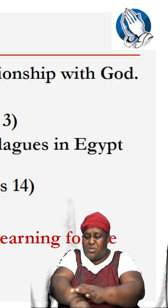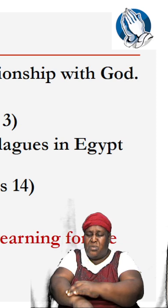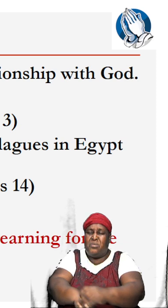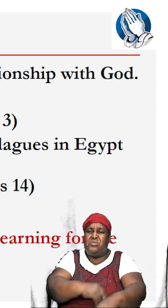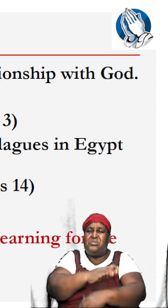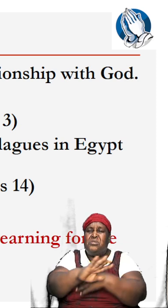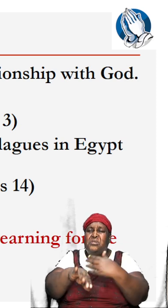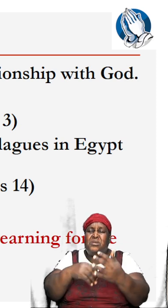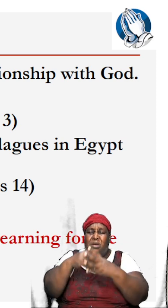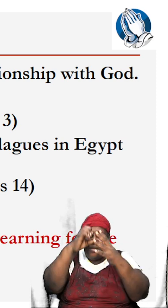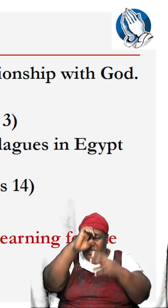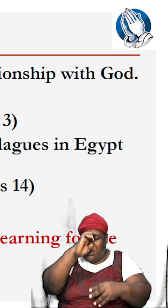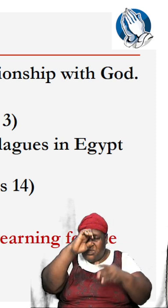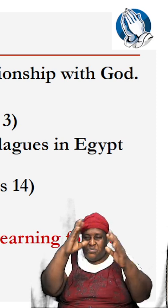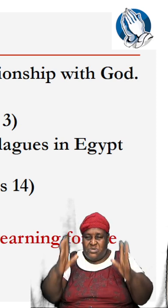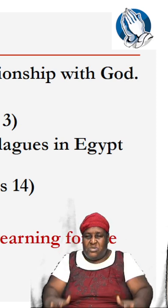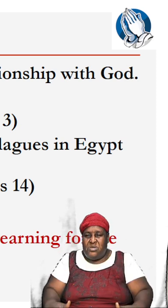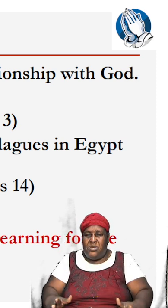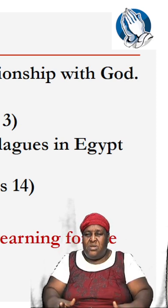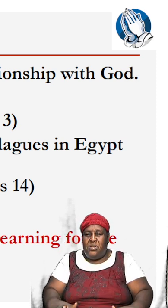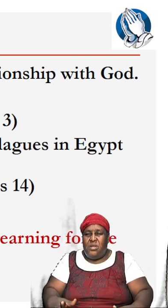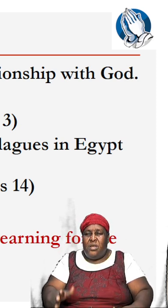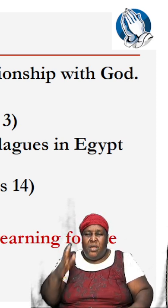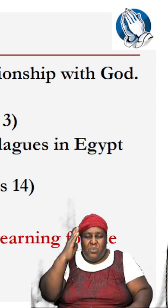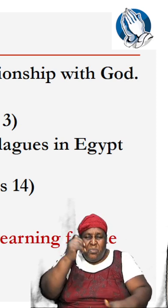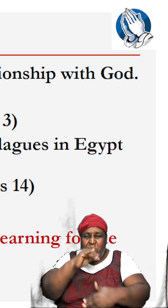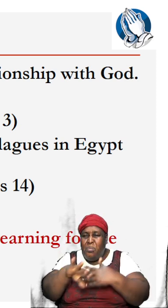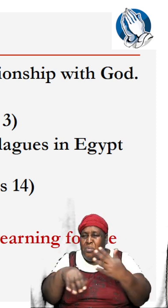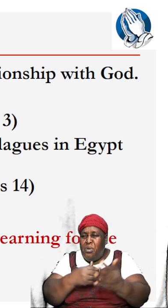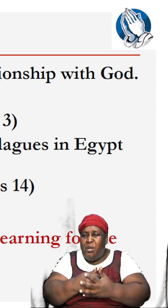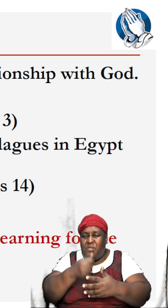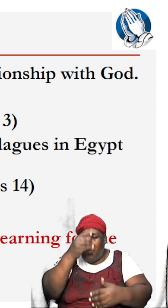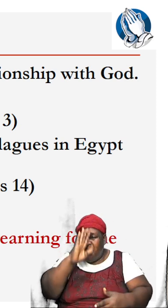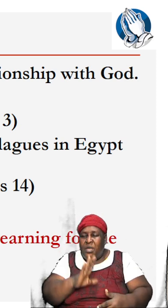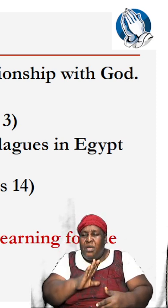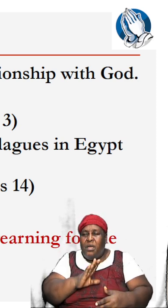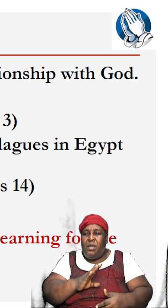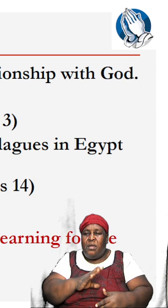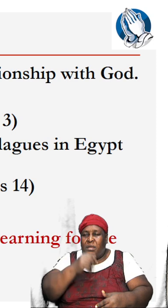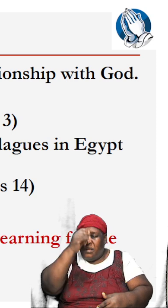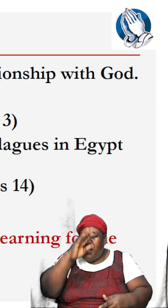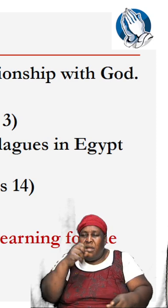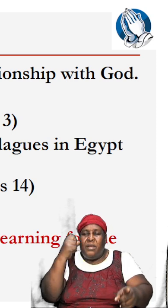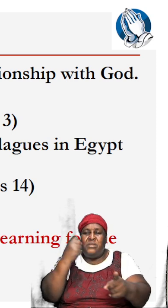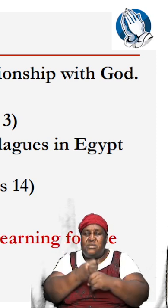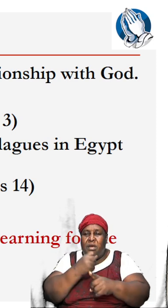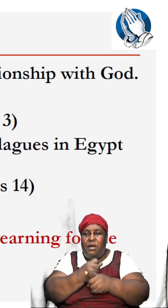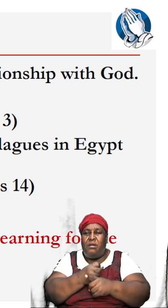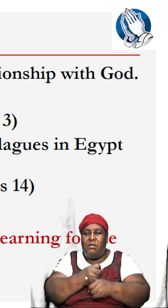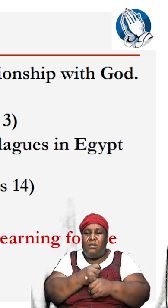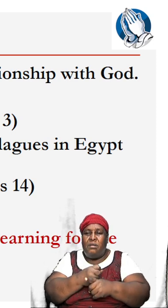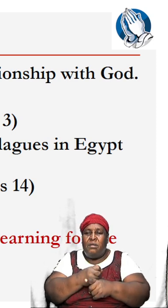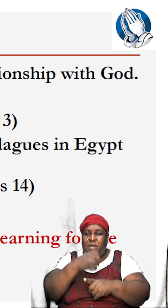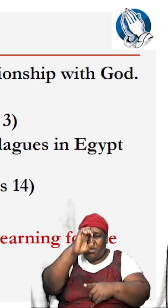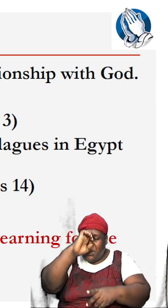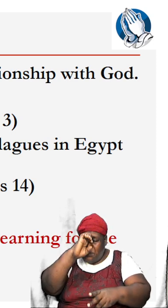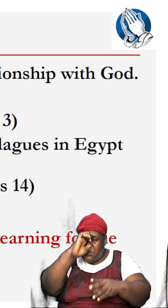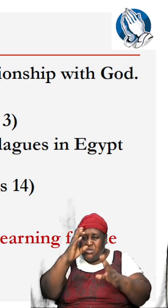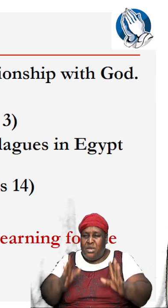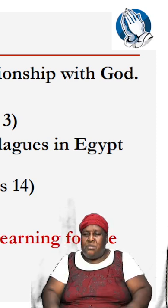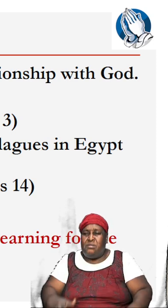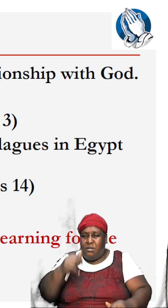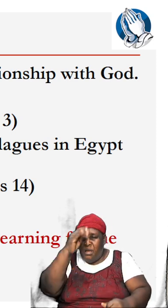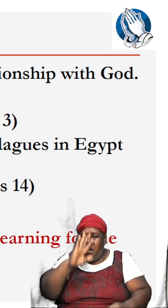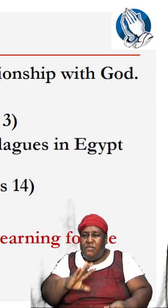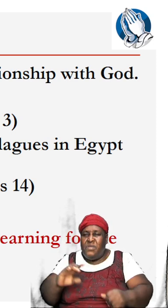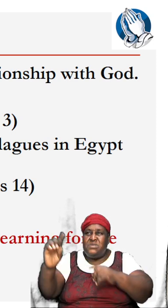this and he knew these gods. What did God do? God attacked Nut, which is the Egyptian god of the sky.